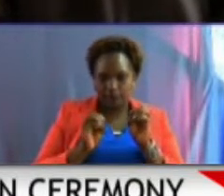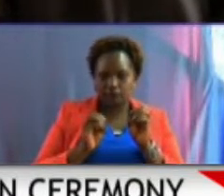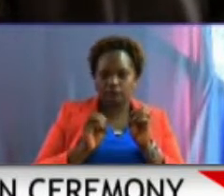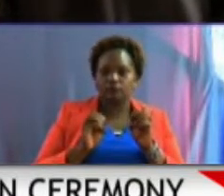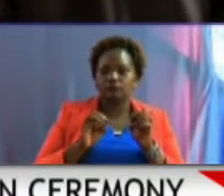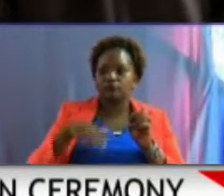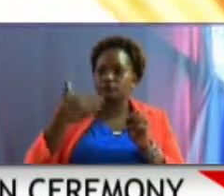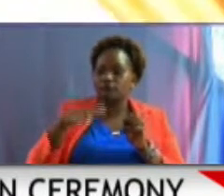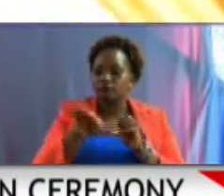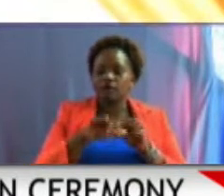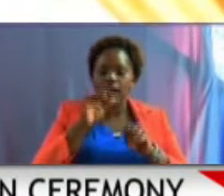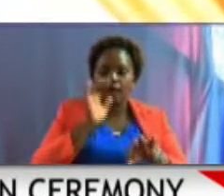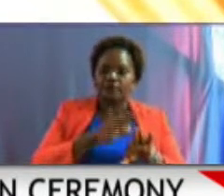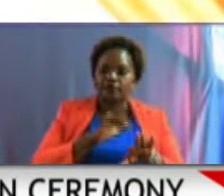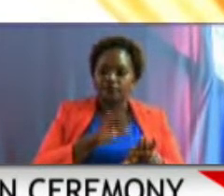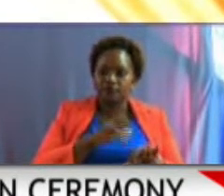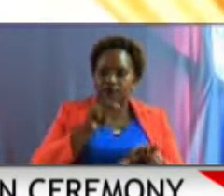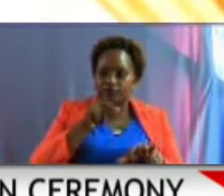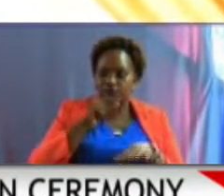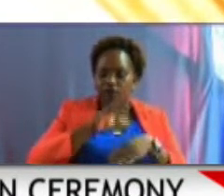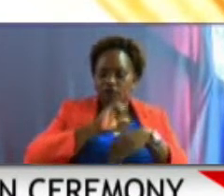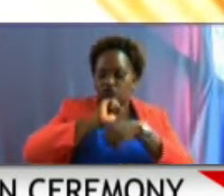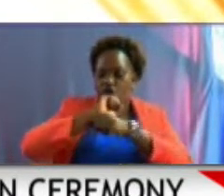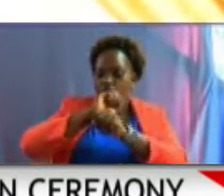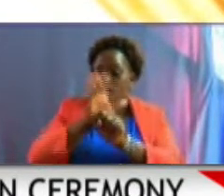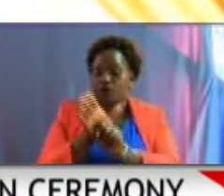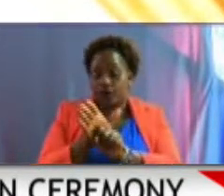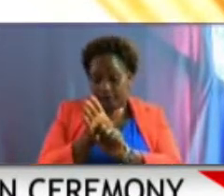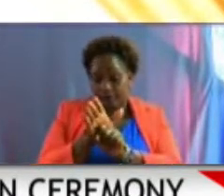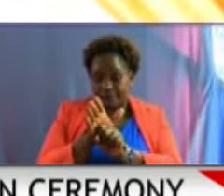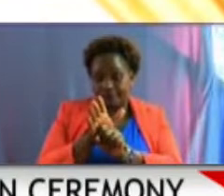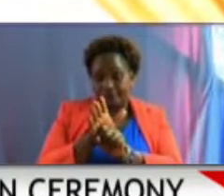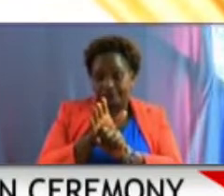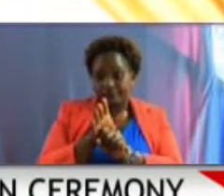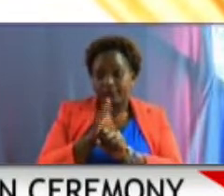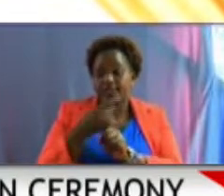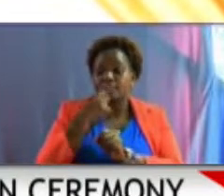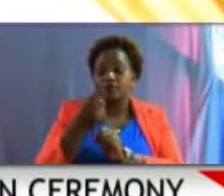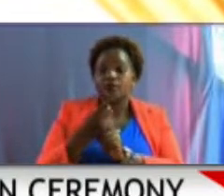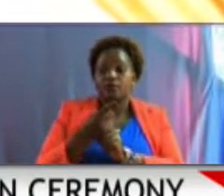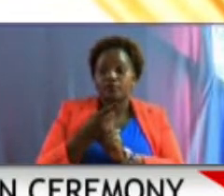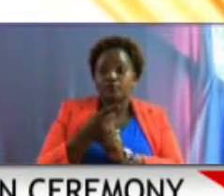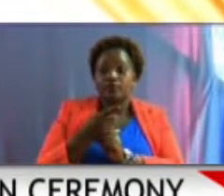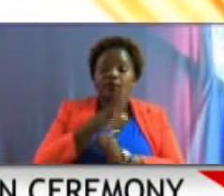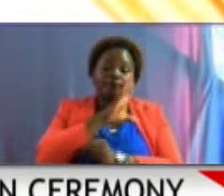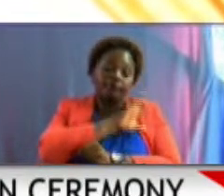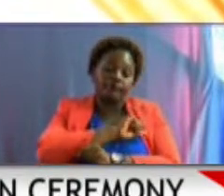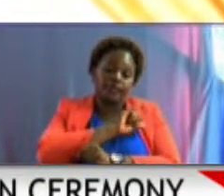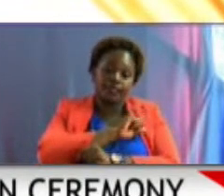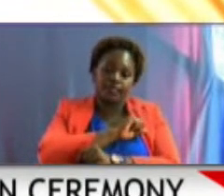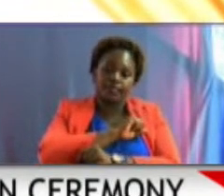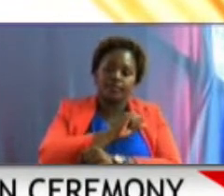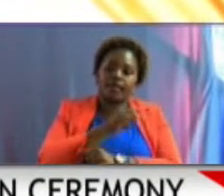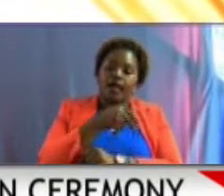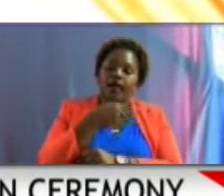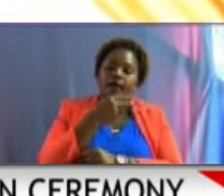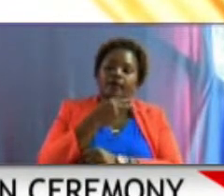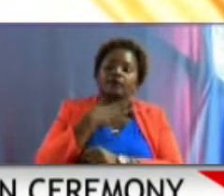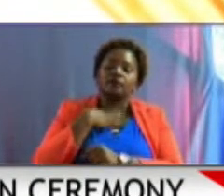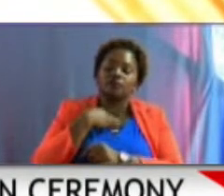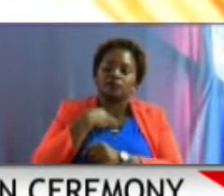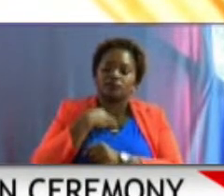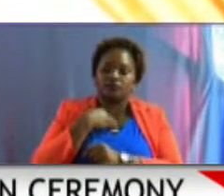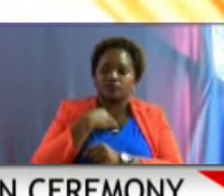Every sector is affected because of what is going on around the world. And so patience is highly